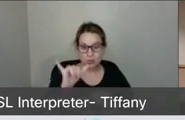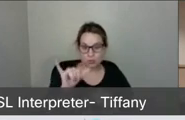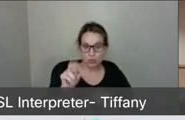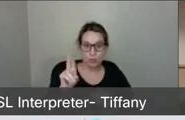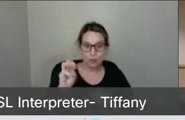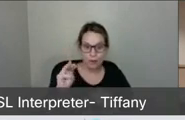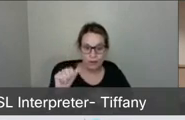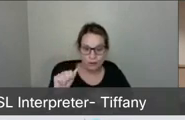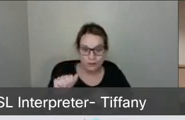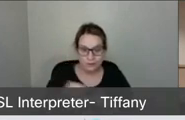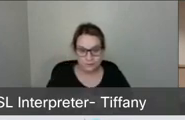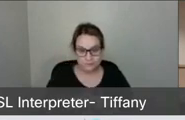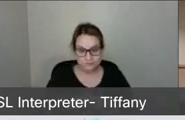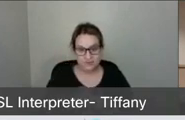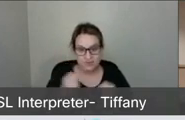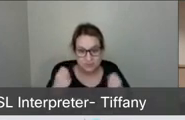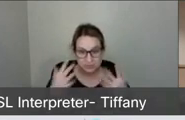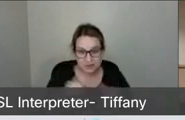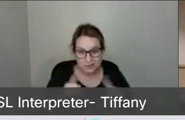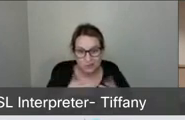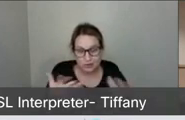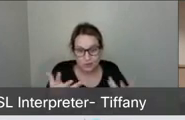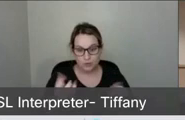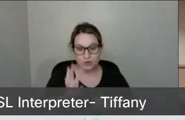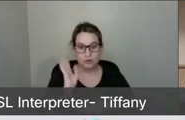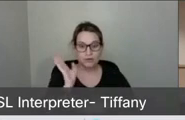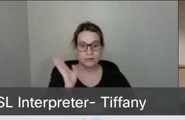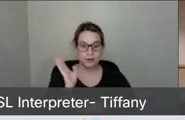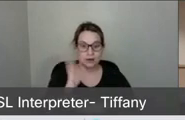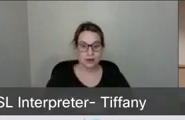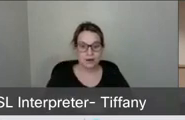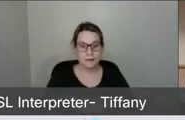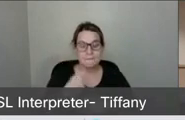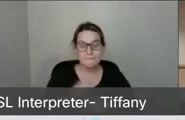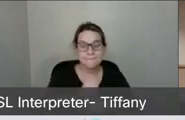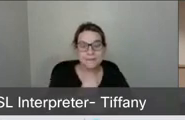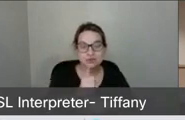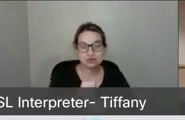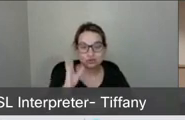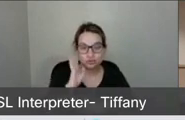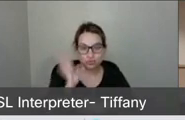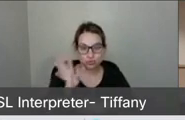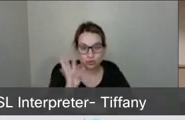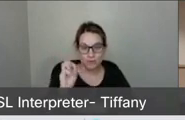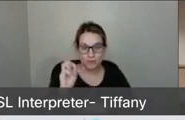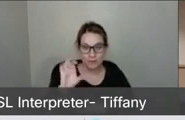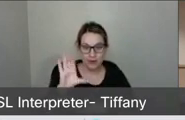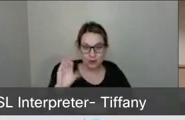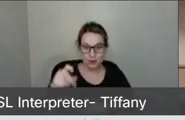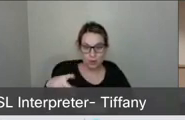and, you know, so many different things. I wanted to speak on, you know, making sure that we create Maricopa County